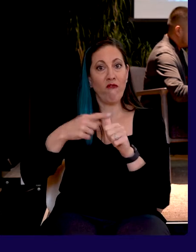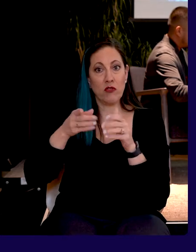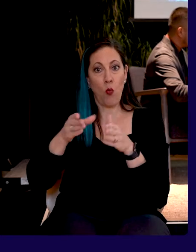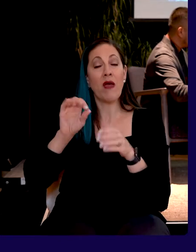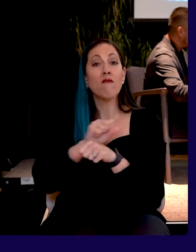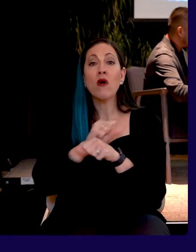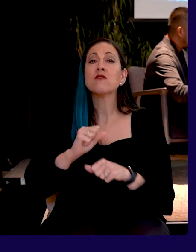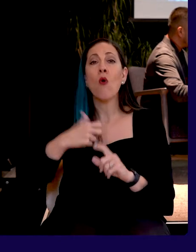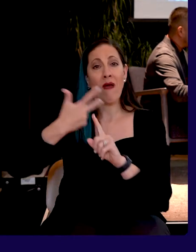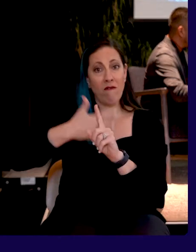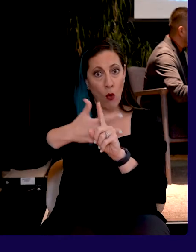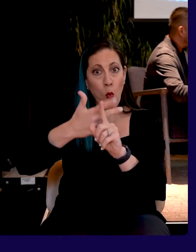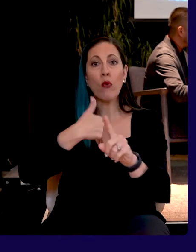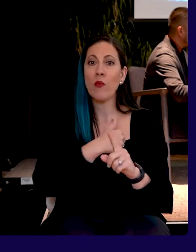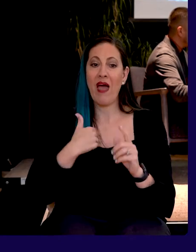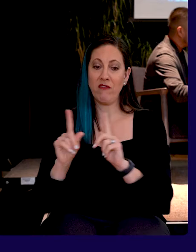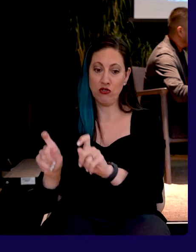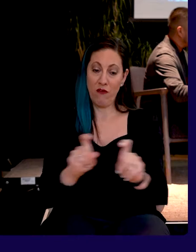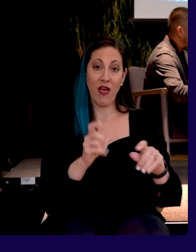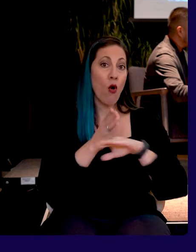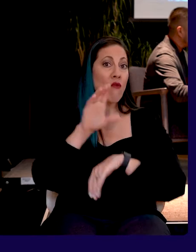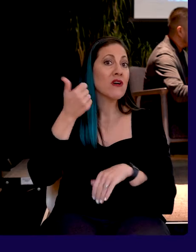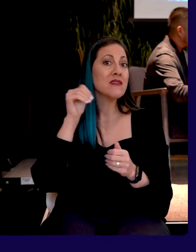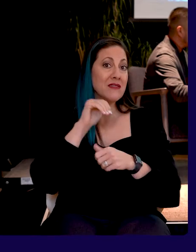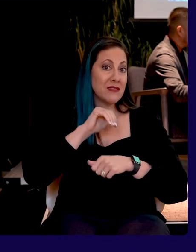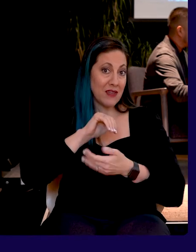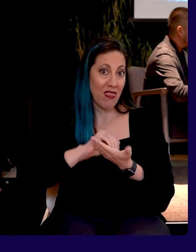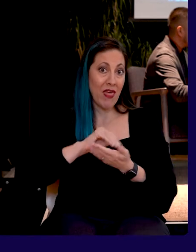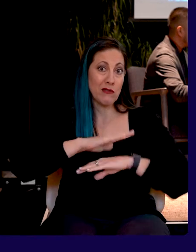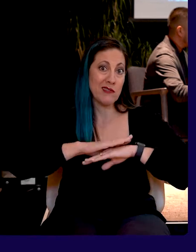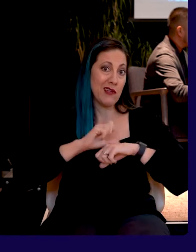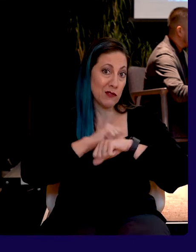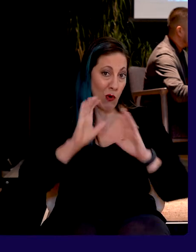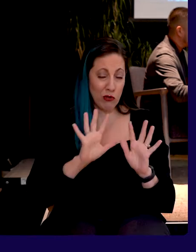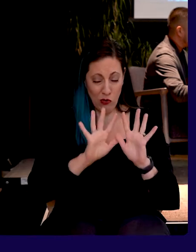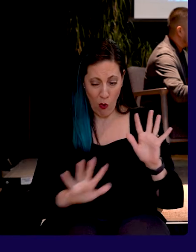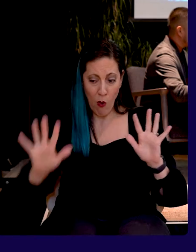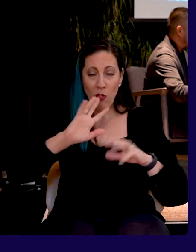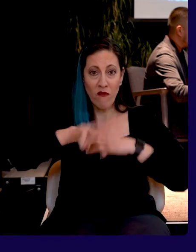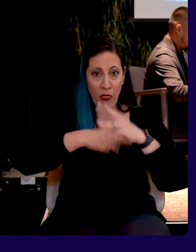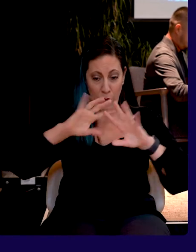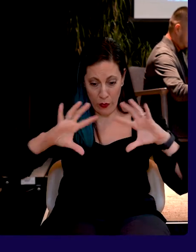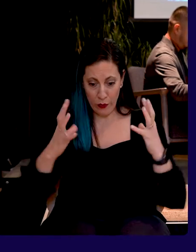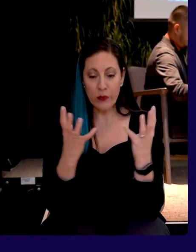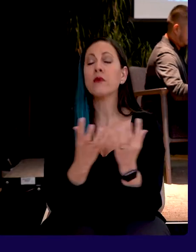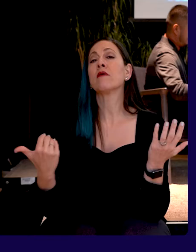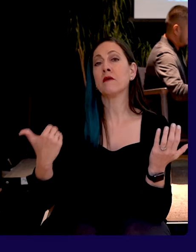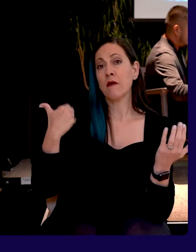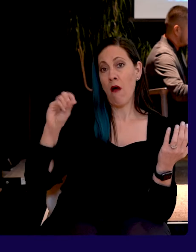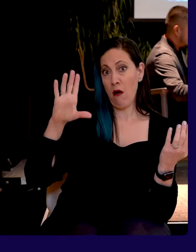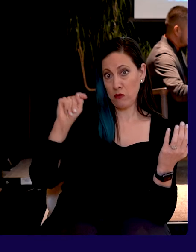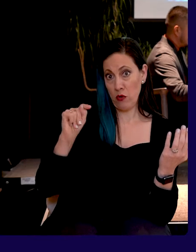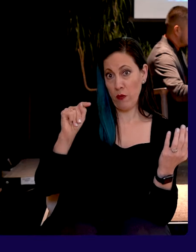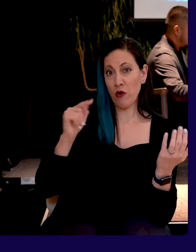we run a survey of over 10,000 desk workers around the world. And in October, the recent